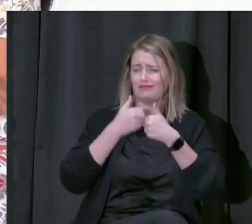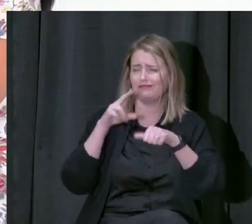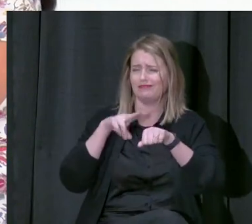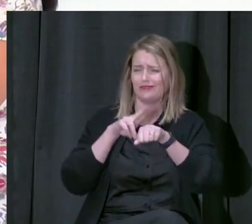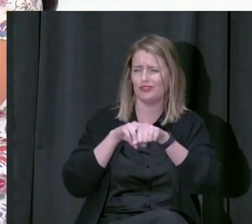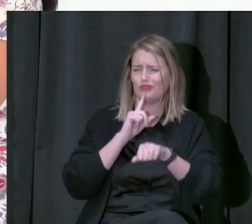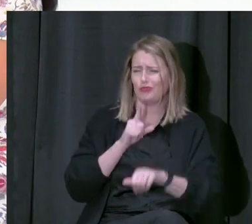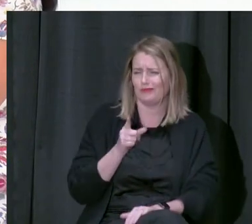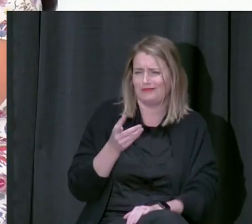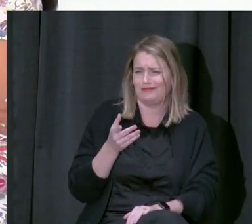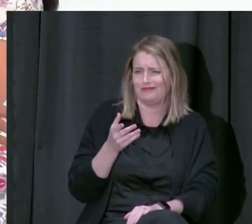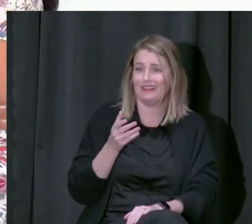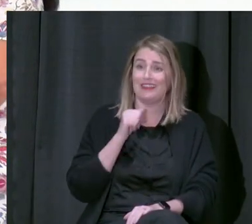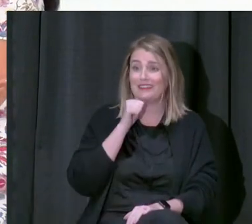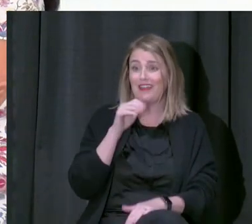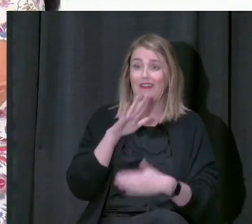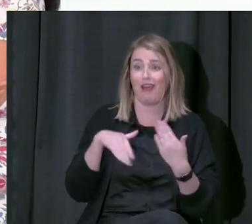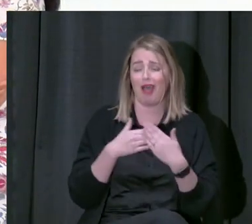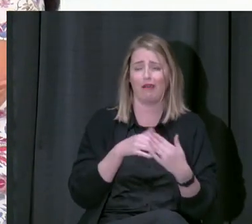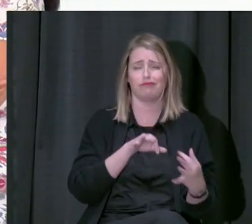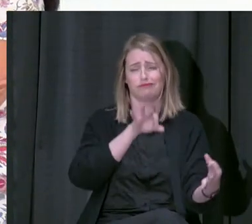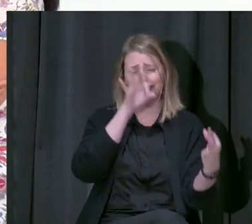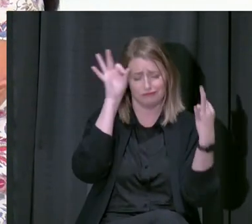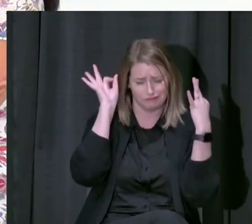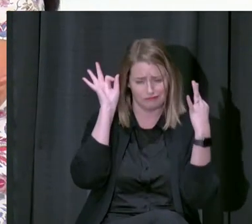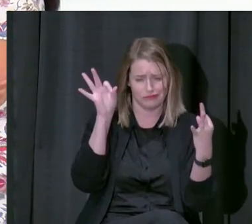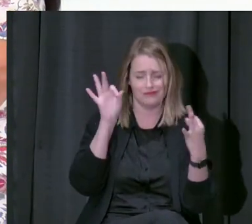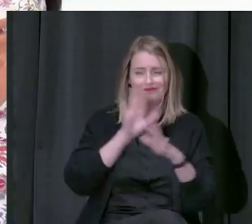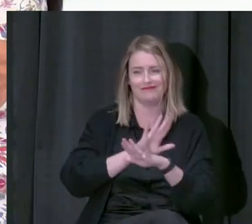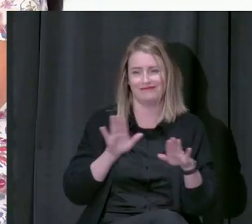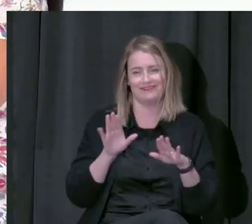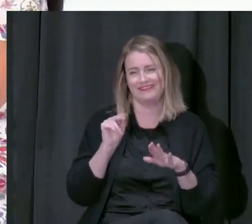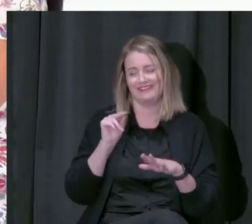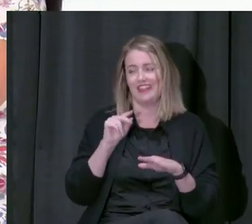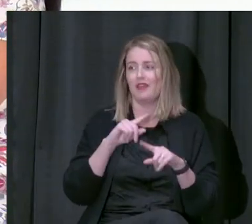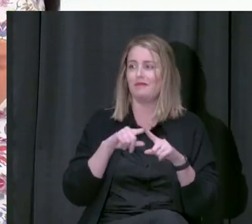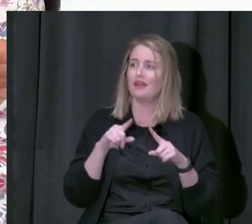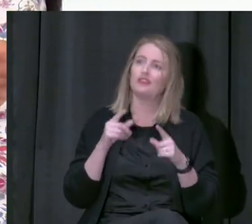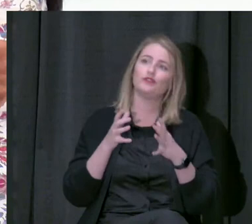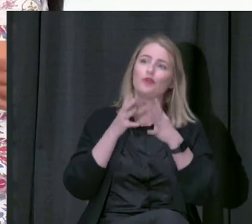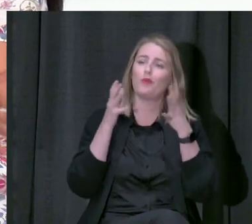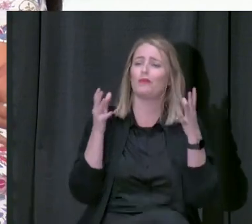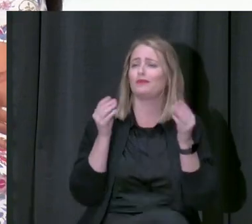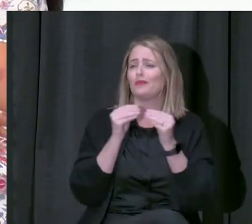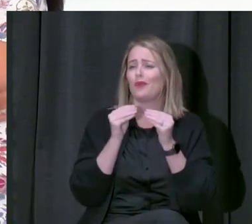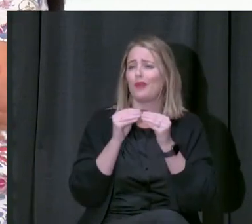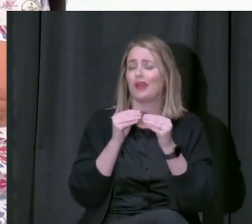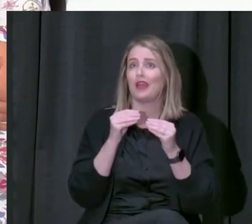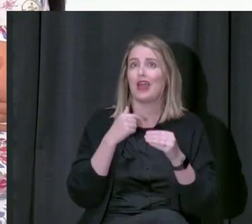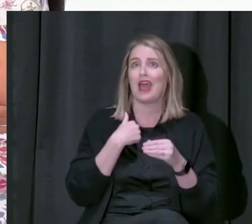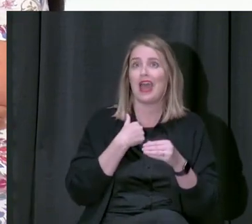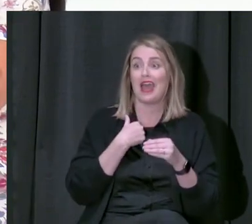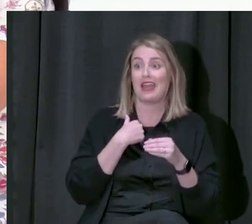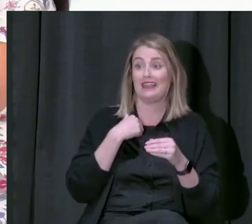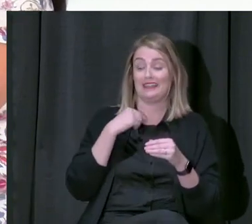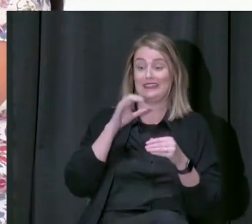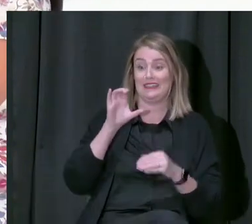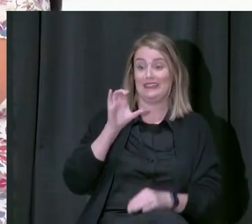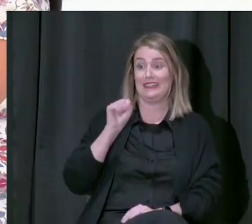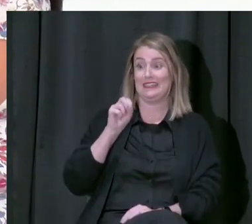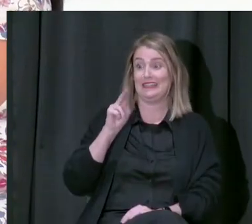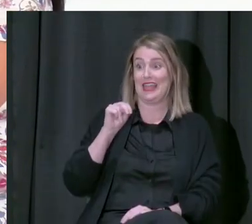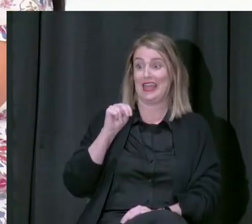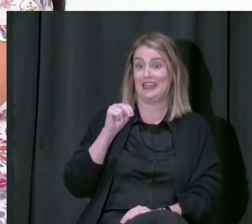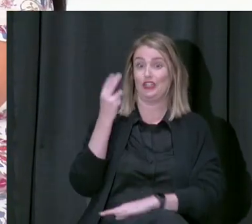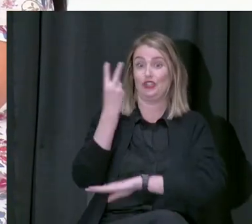all, hunky-dory, but there is so much more. I spent 2 days at CSUN. And I have a